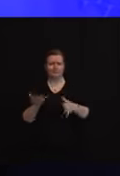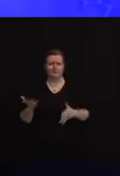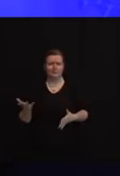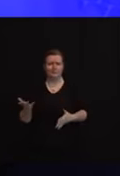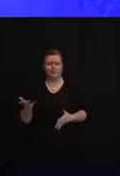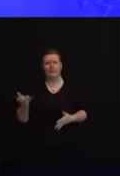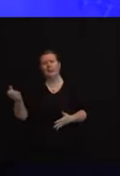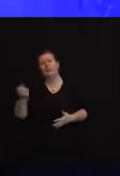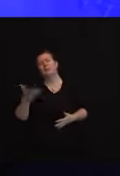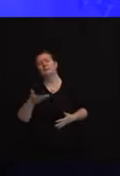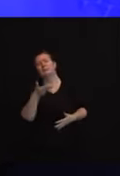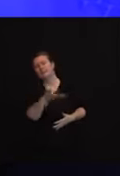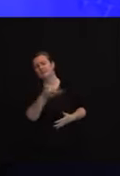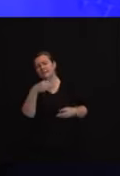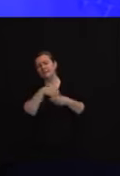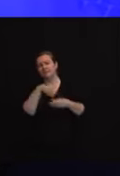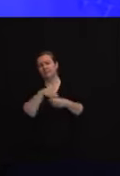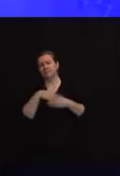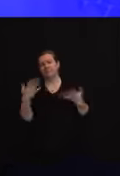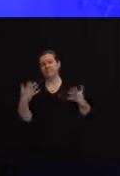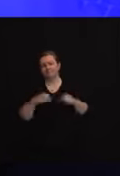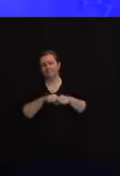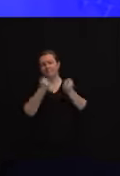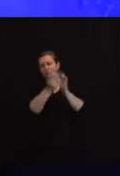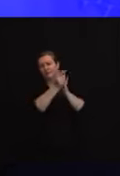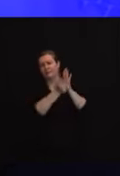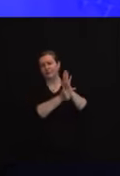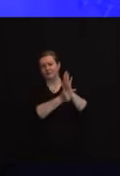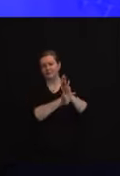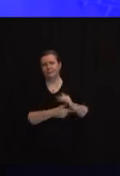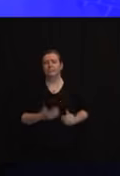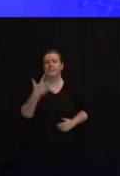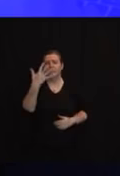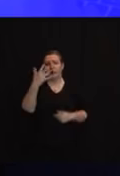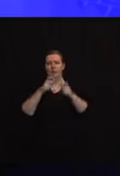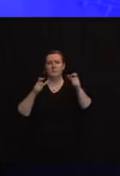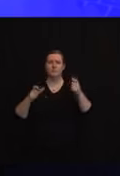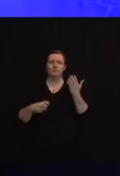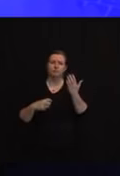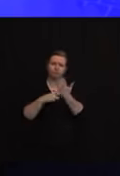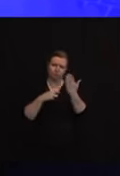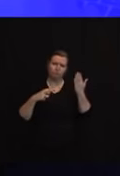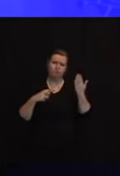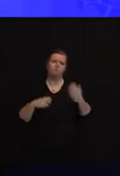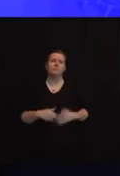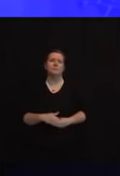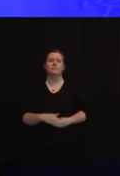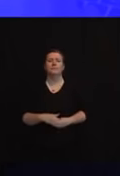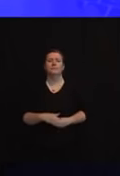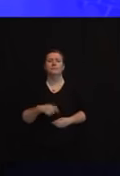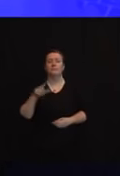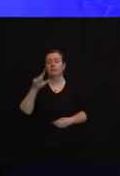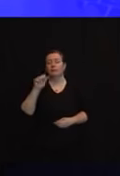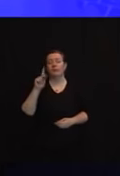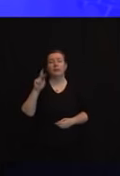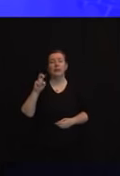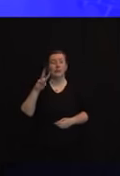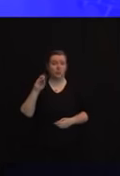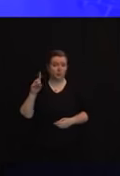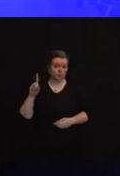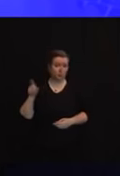the executive order. And 9 subjects were cited there. And in Lakewood, 1 subject was cited for operating a